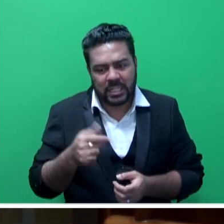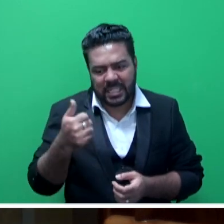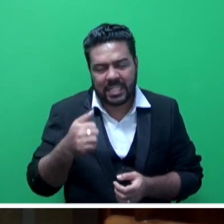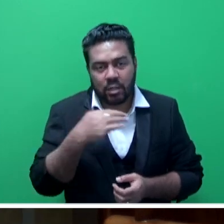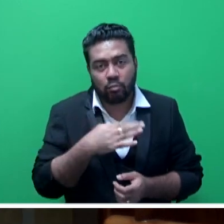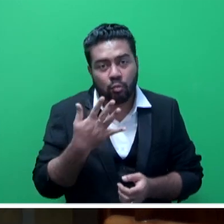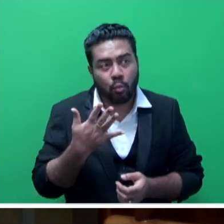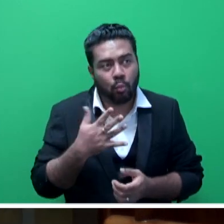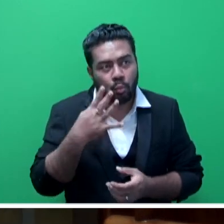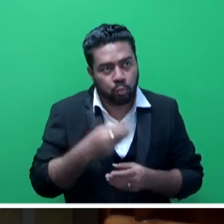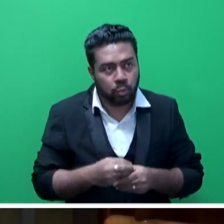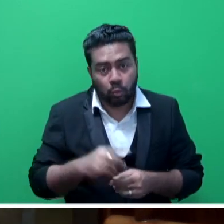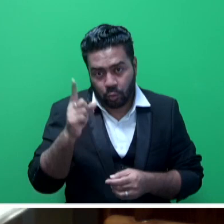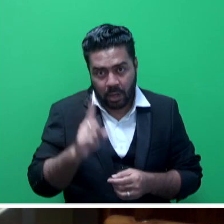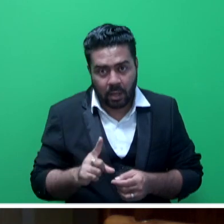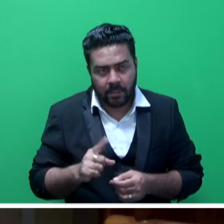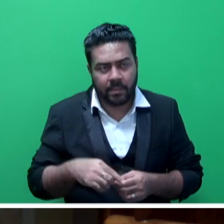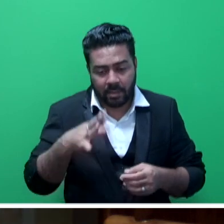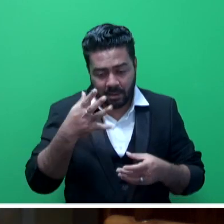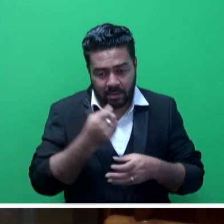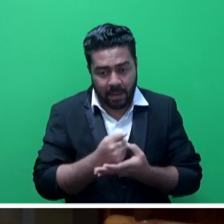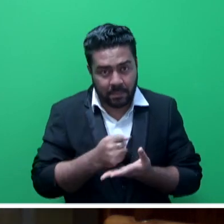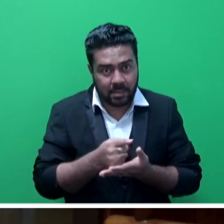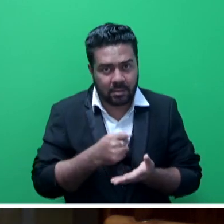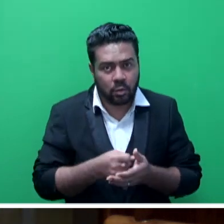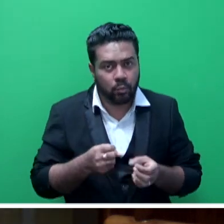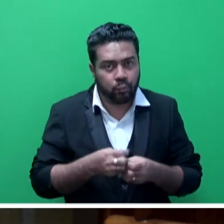67,631 in secondary. Today, that figure stands at